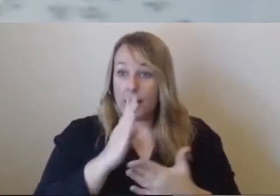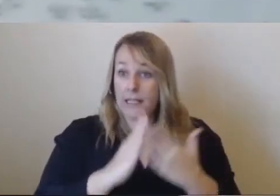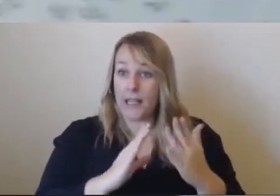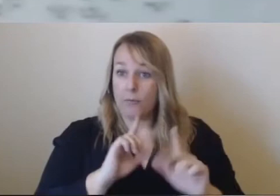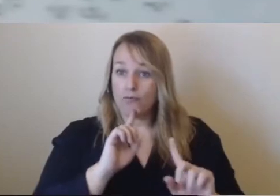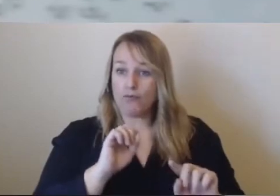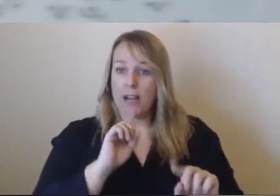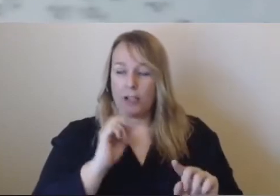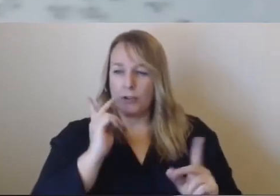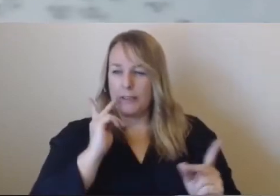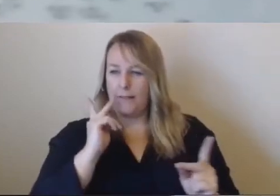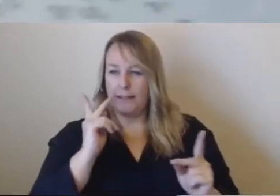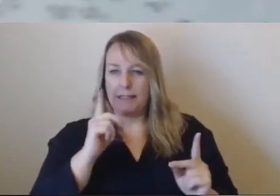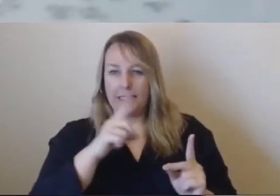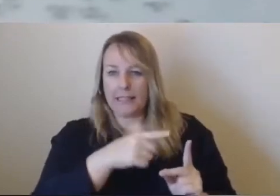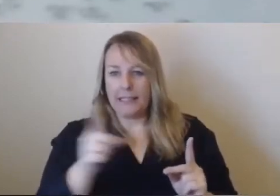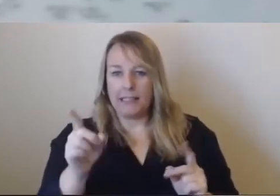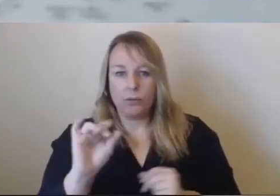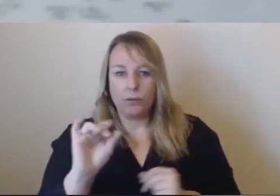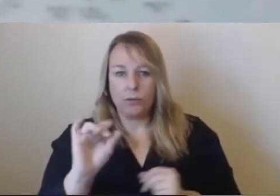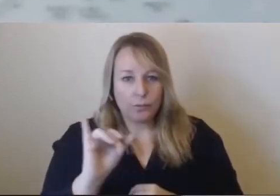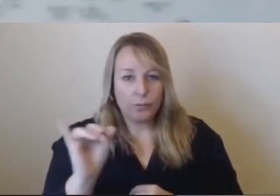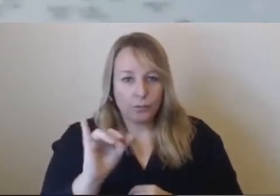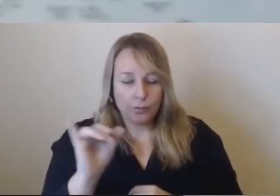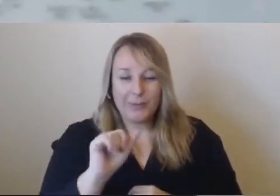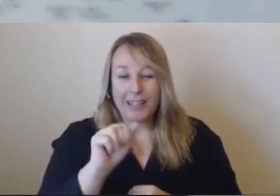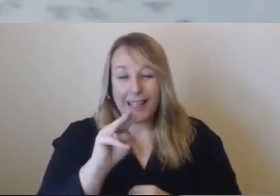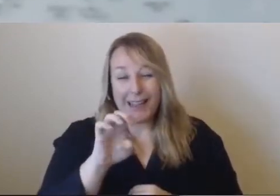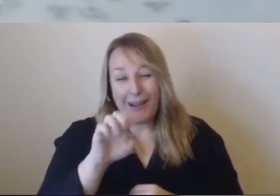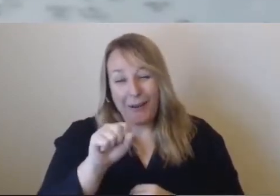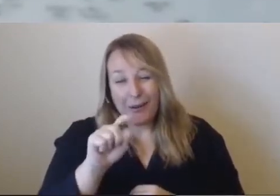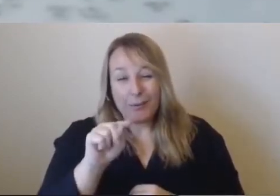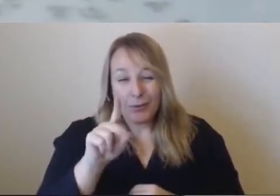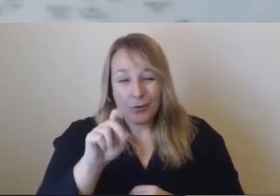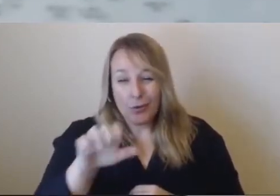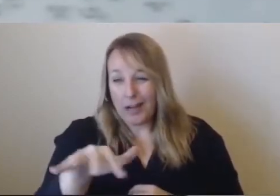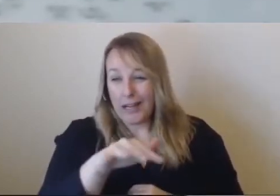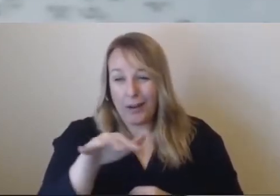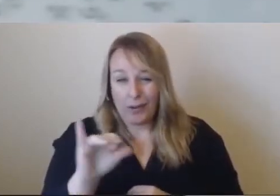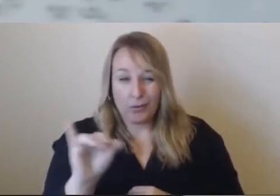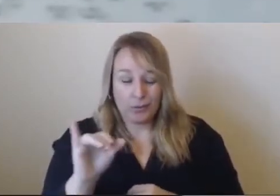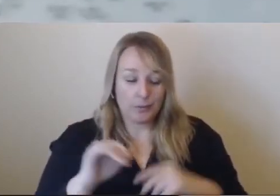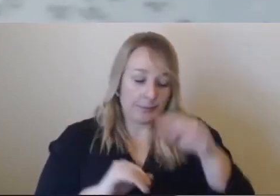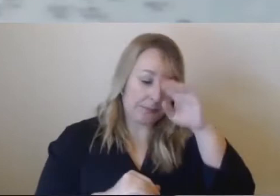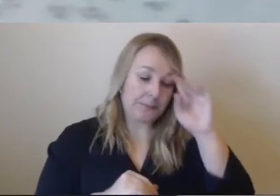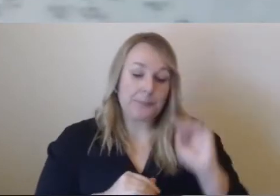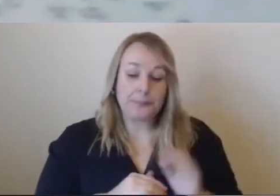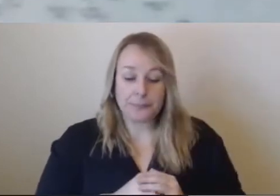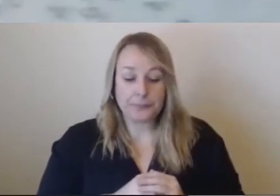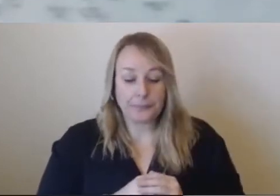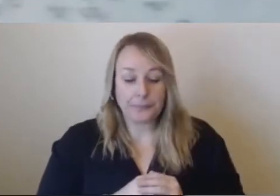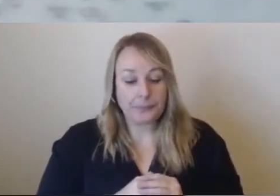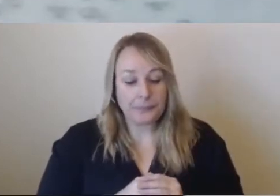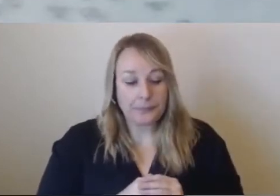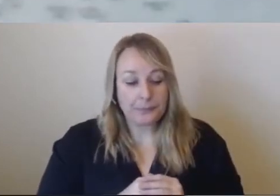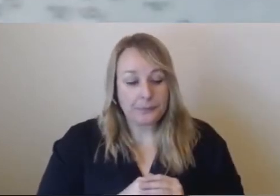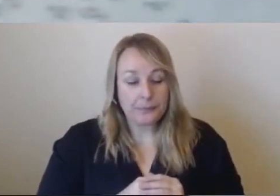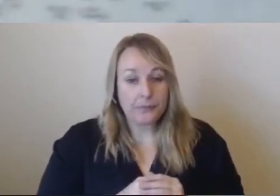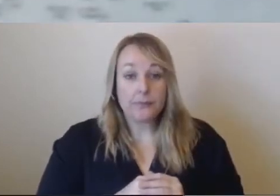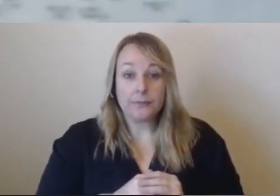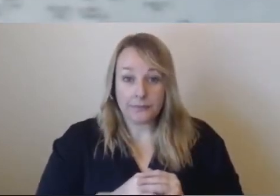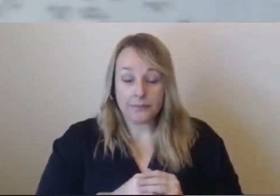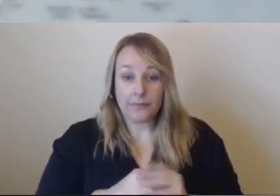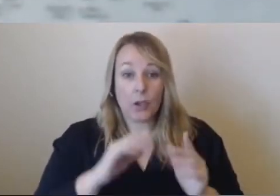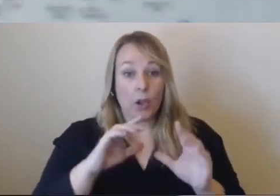noticed in the arms trade circuits. And circles, excuse me. So the global arms trade,